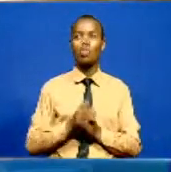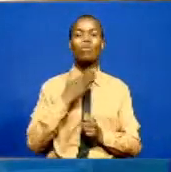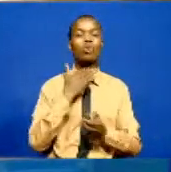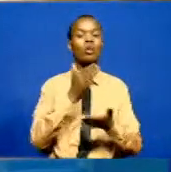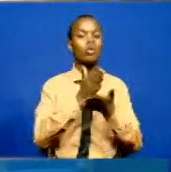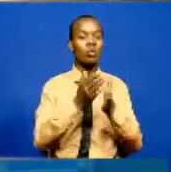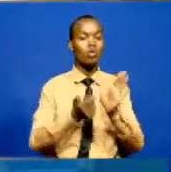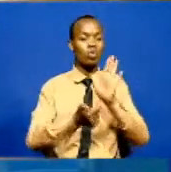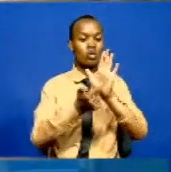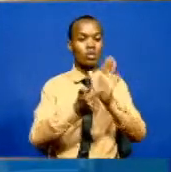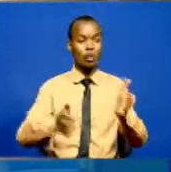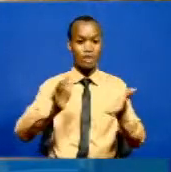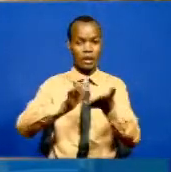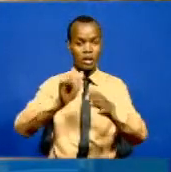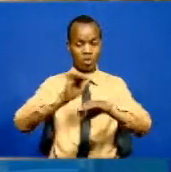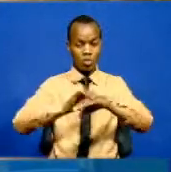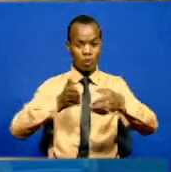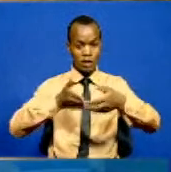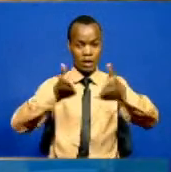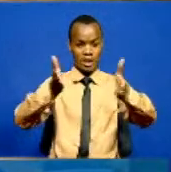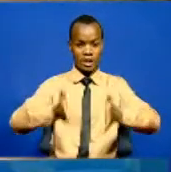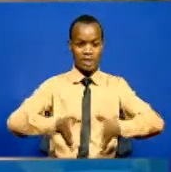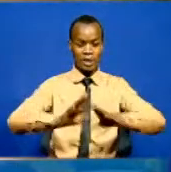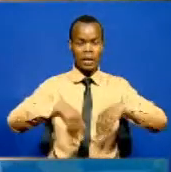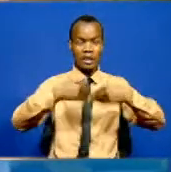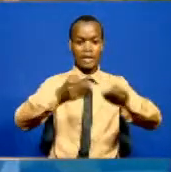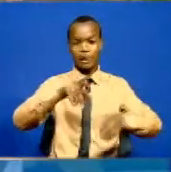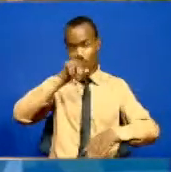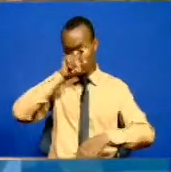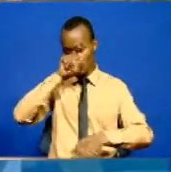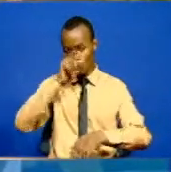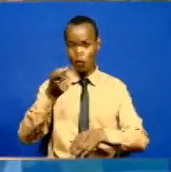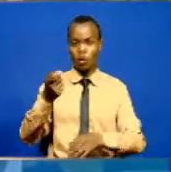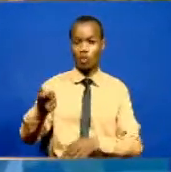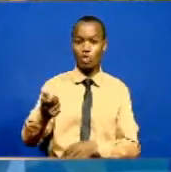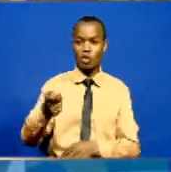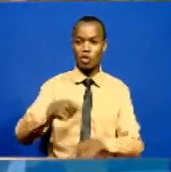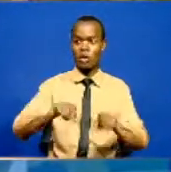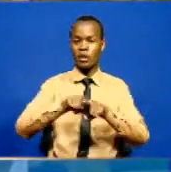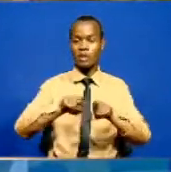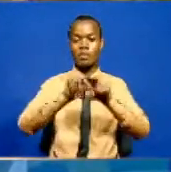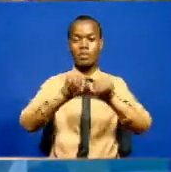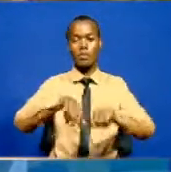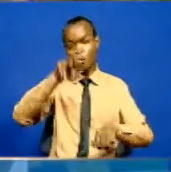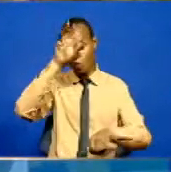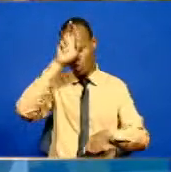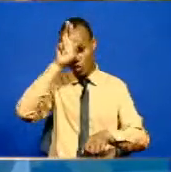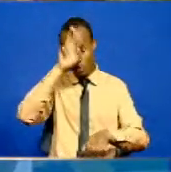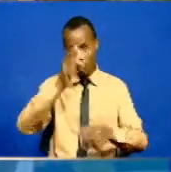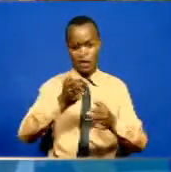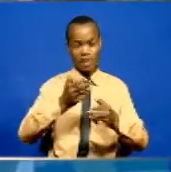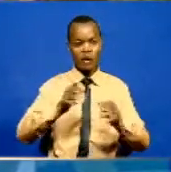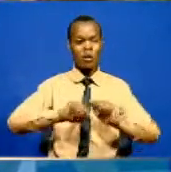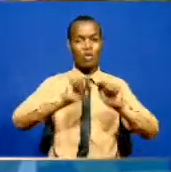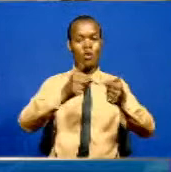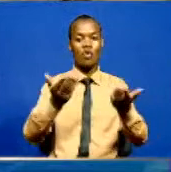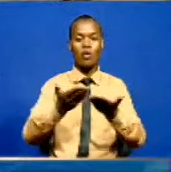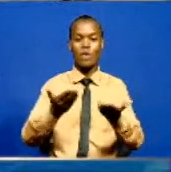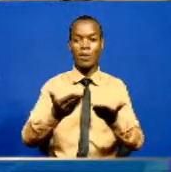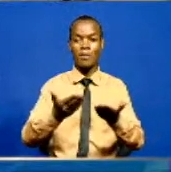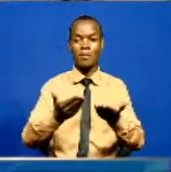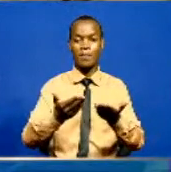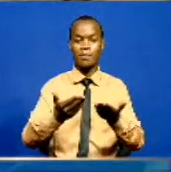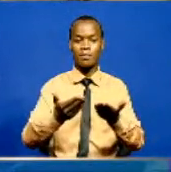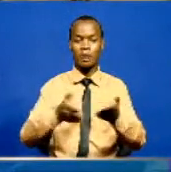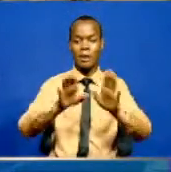in you. Wapatie kakuku kidogo, wapatie kambuzi kidogo, waende kuchoma.